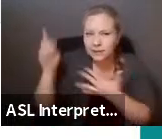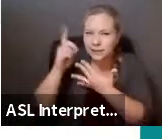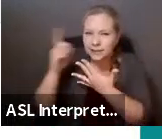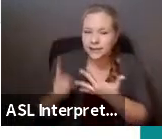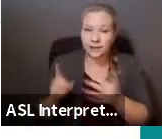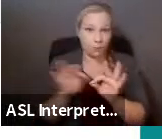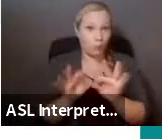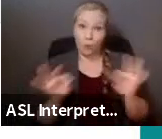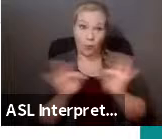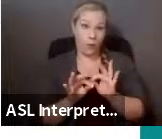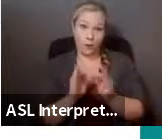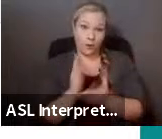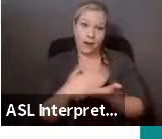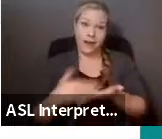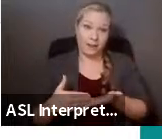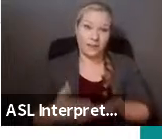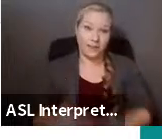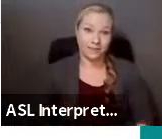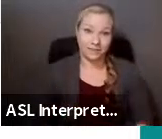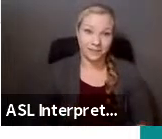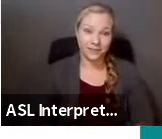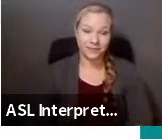So next slide.